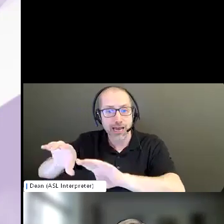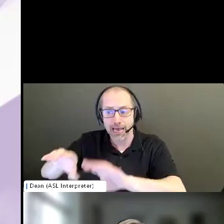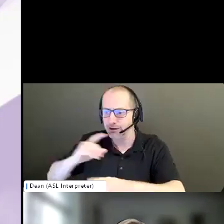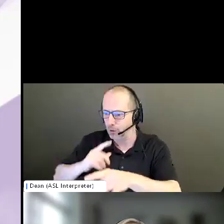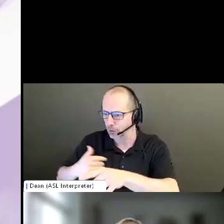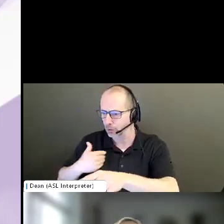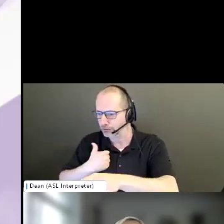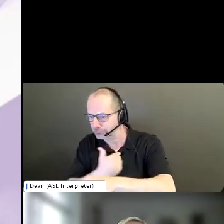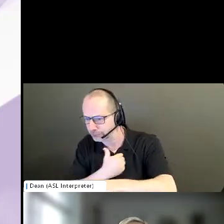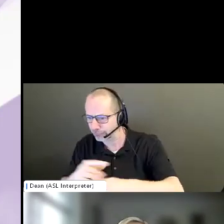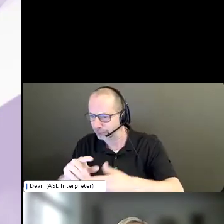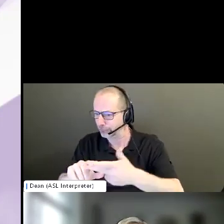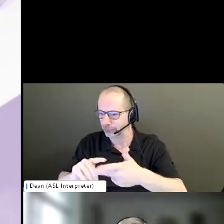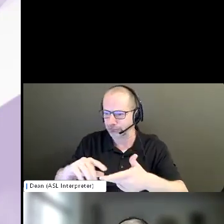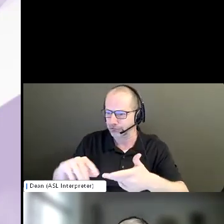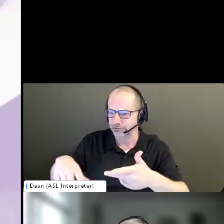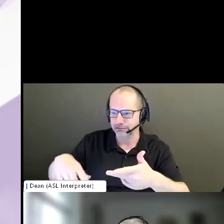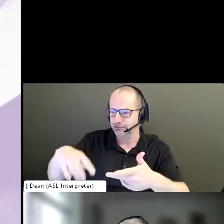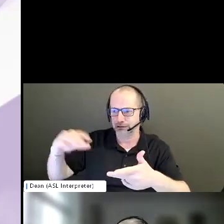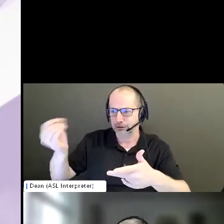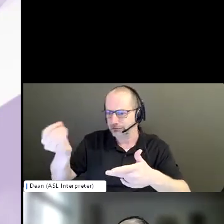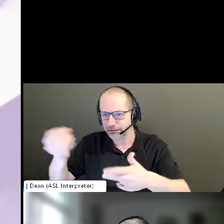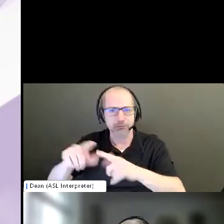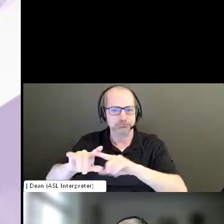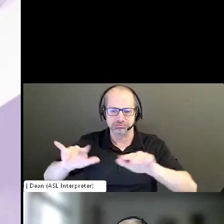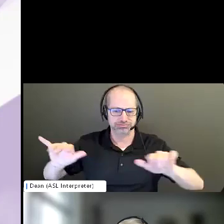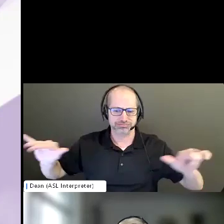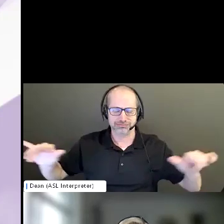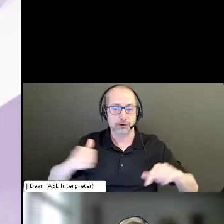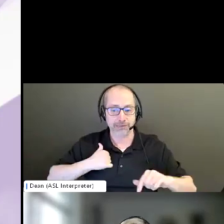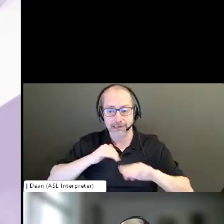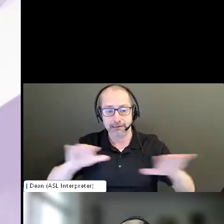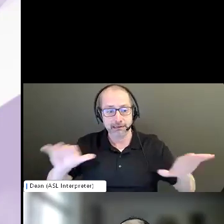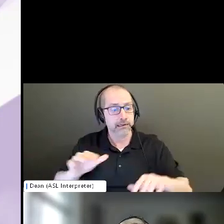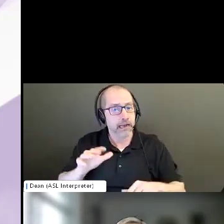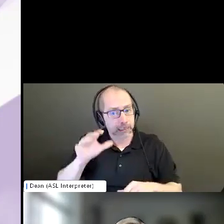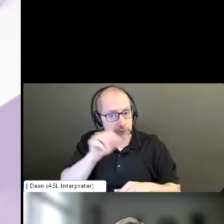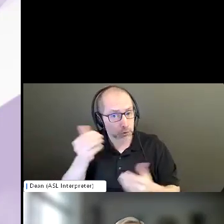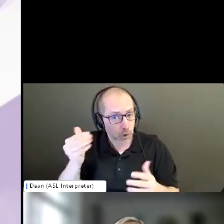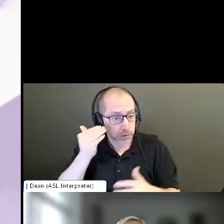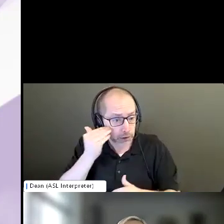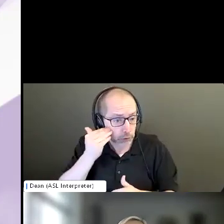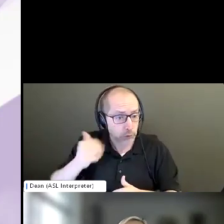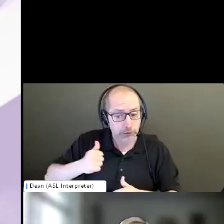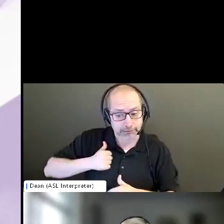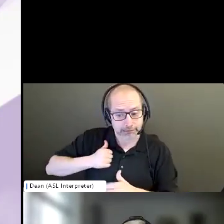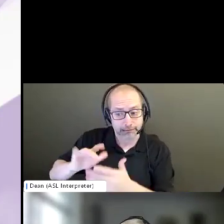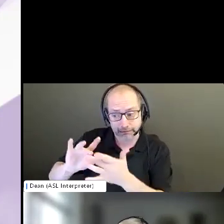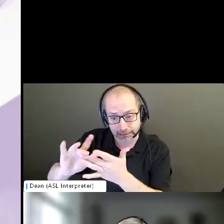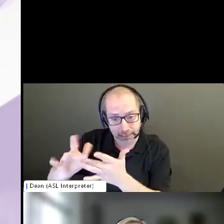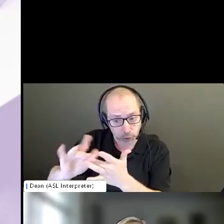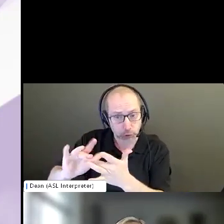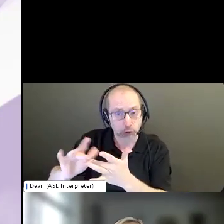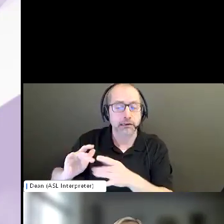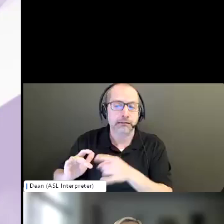joy to see you all. So I'm assuming you're somewhat familiar with our organization, but if you are not, a very brief intro. I represent